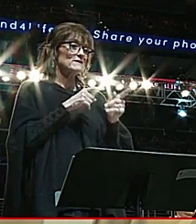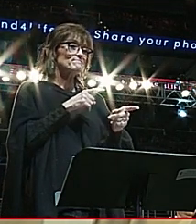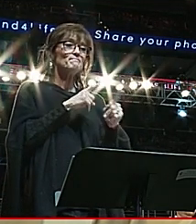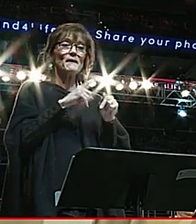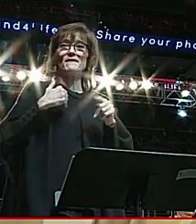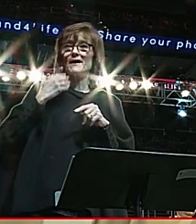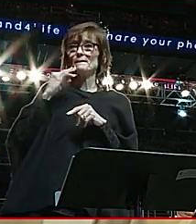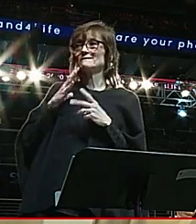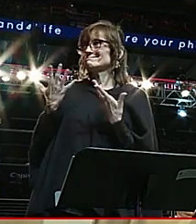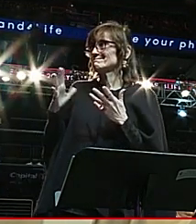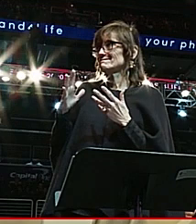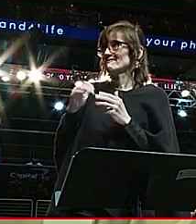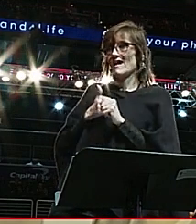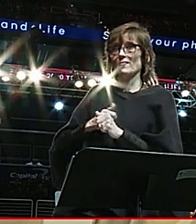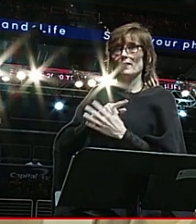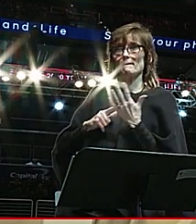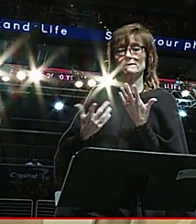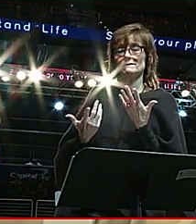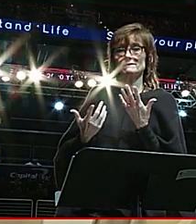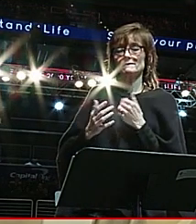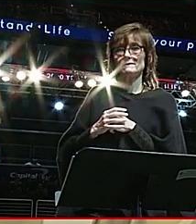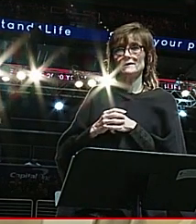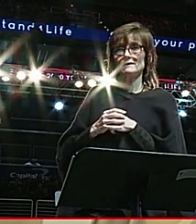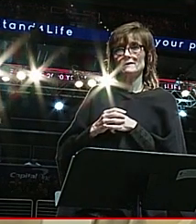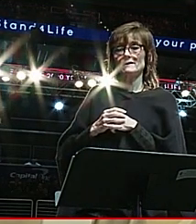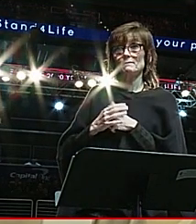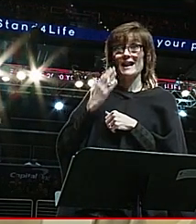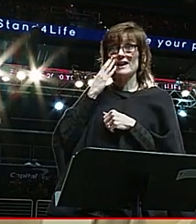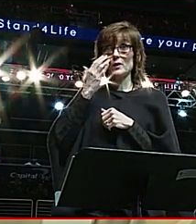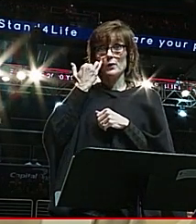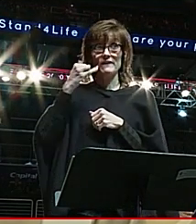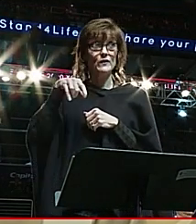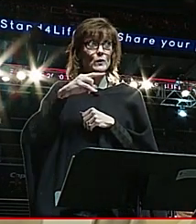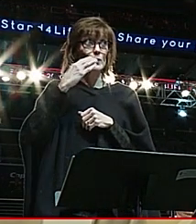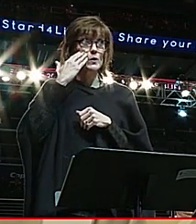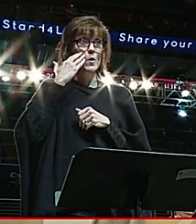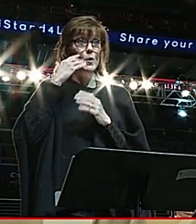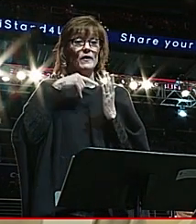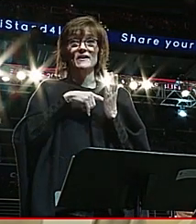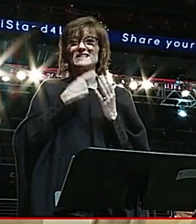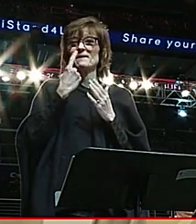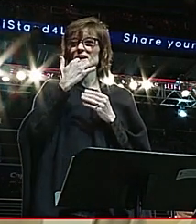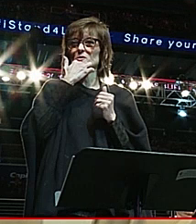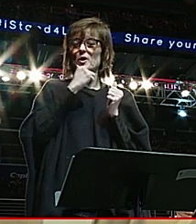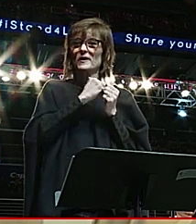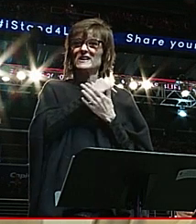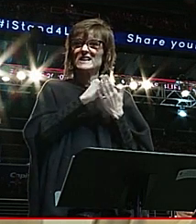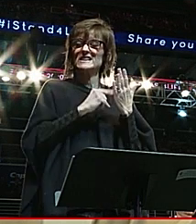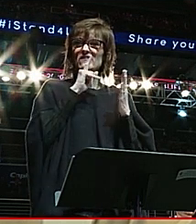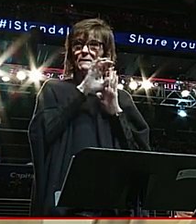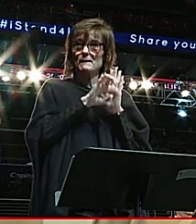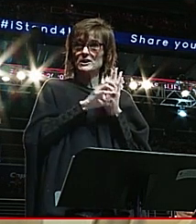have fulfilled them all." But I don't know if you noticed, something is wrong with this list of commandments. Did you notice?